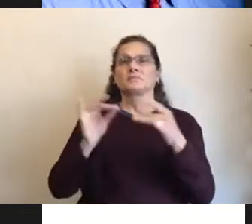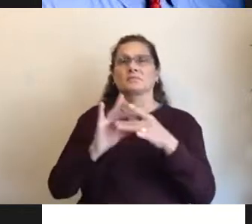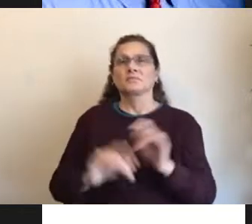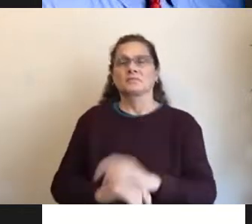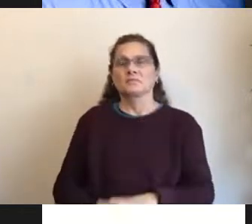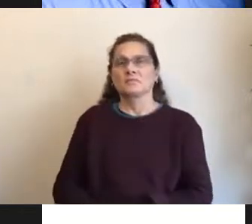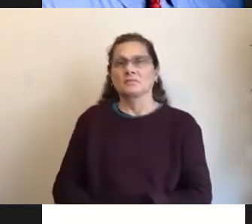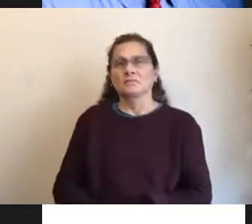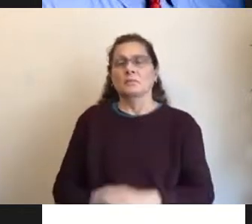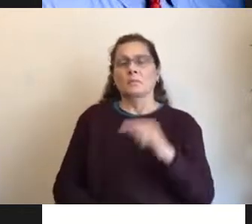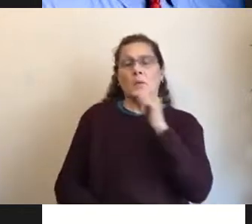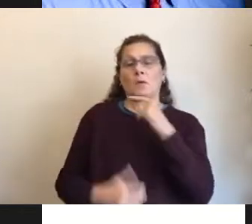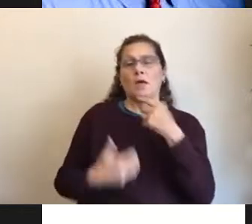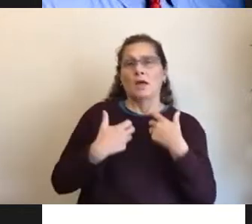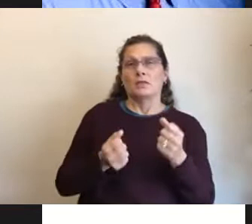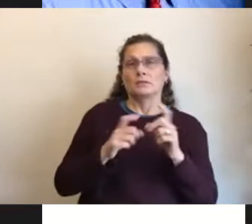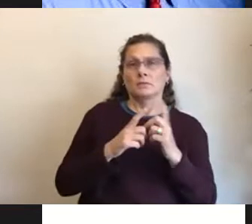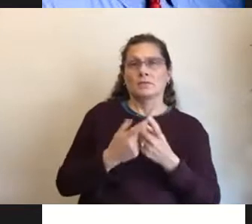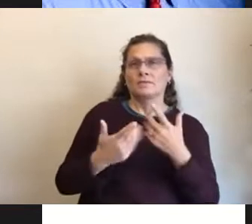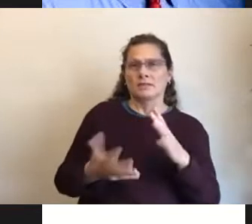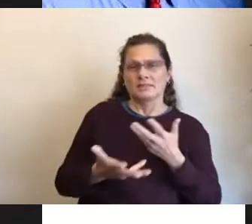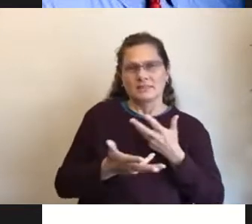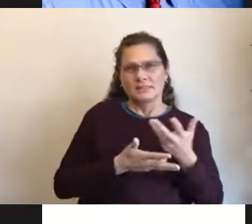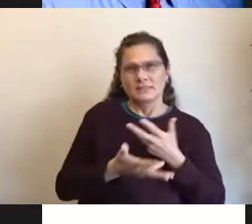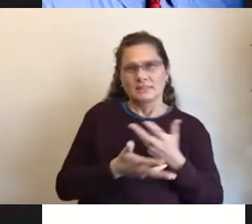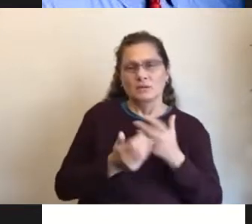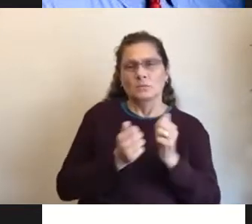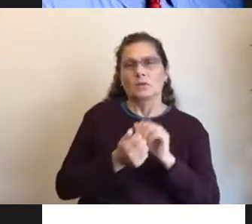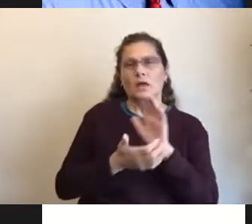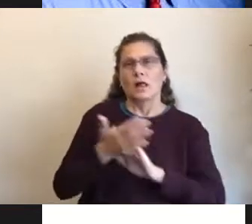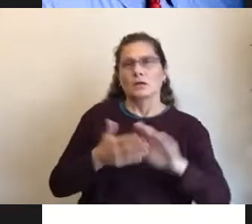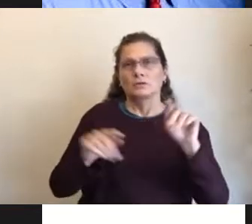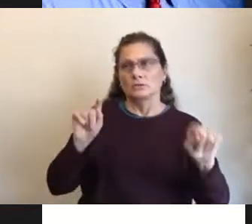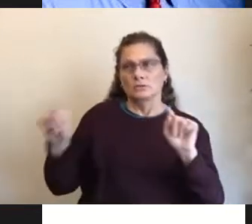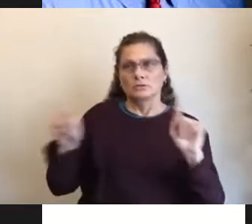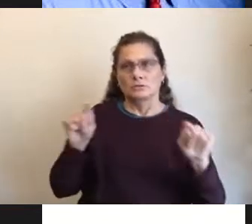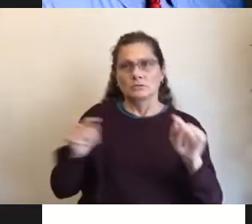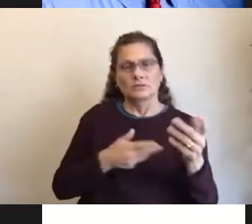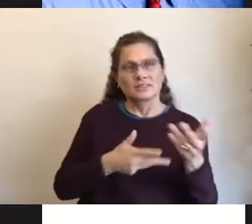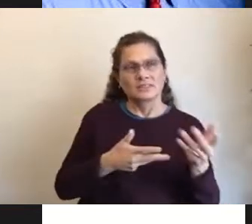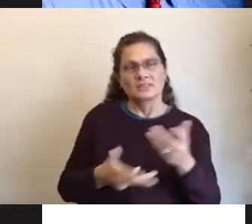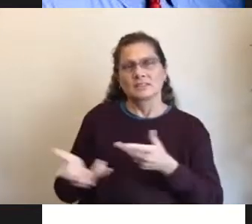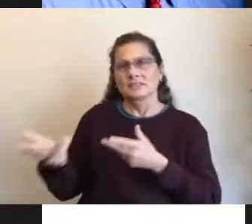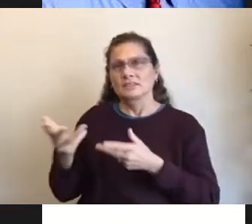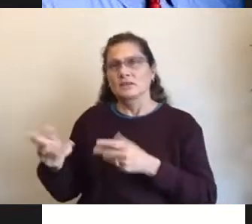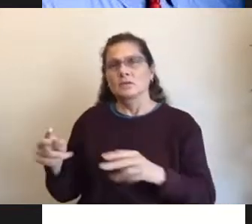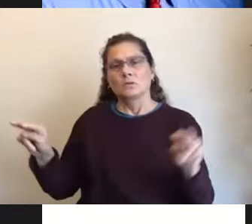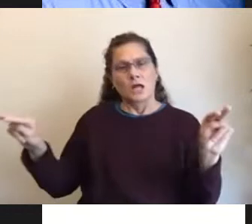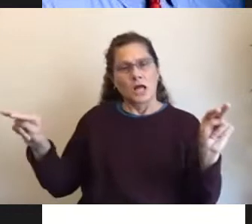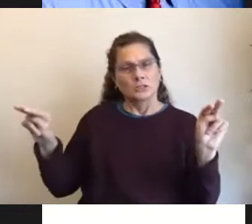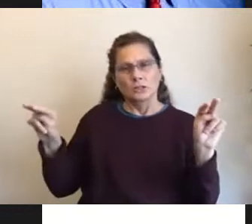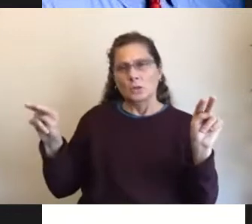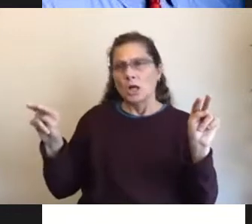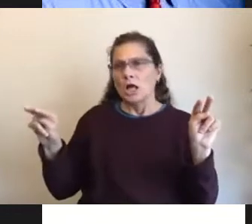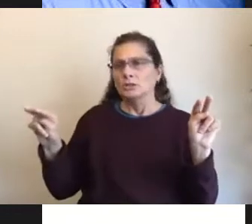So we work very closely to monitor their overall positivity rates and talk about mitigation.